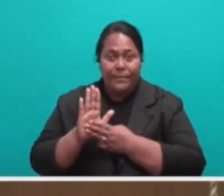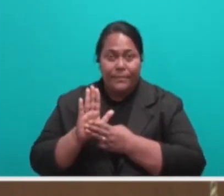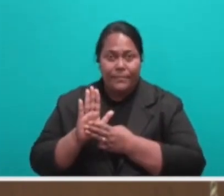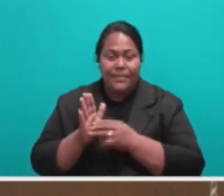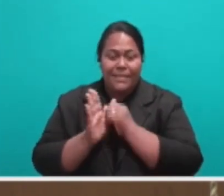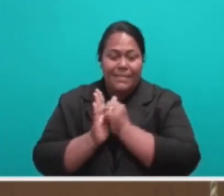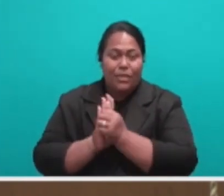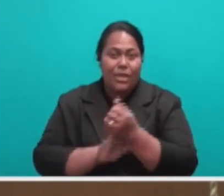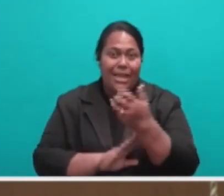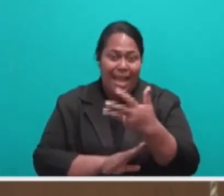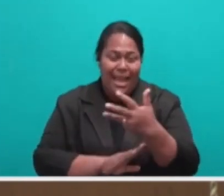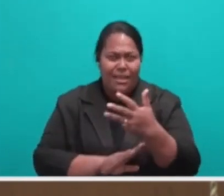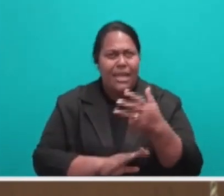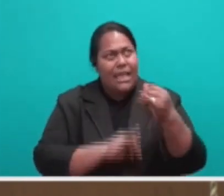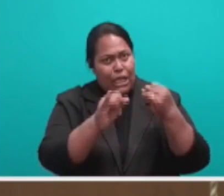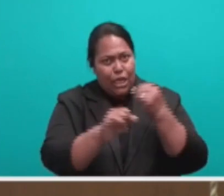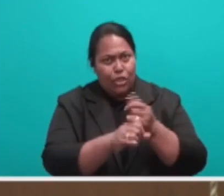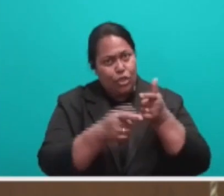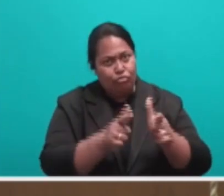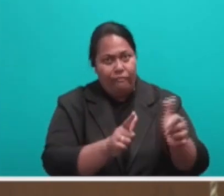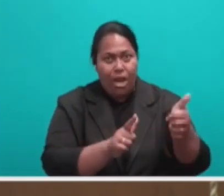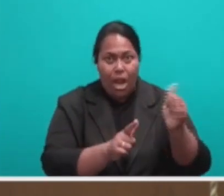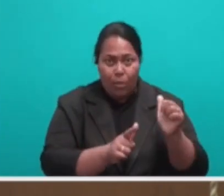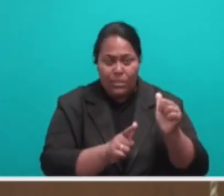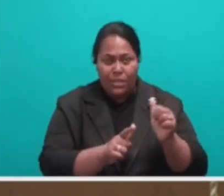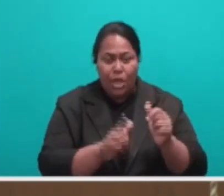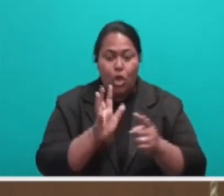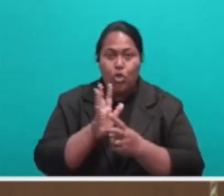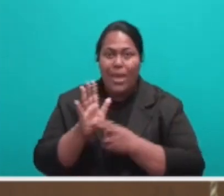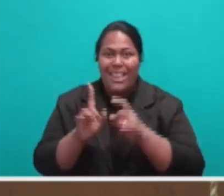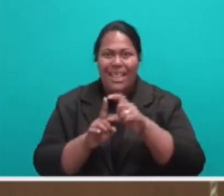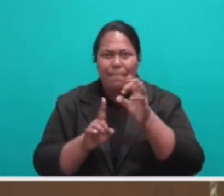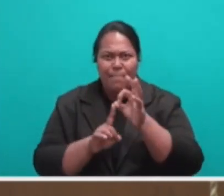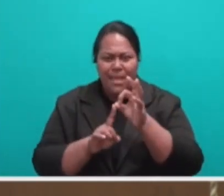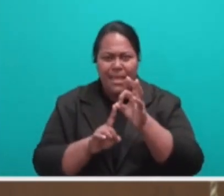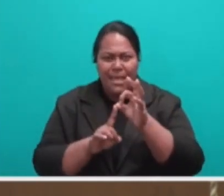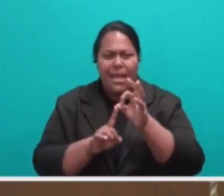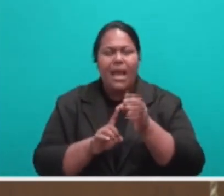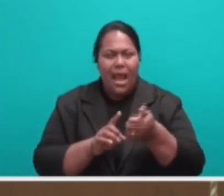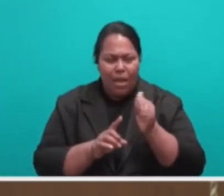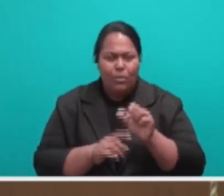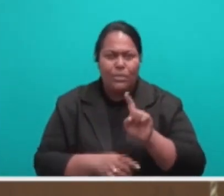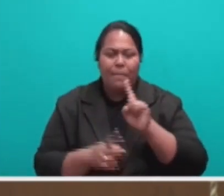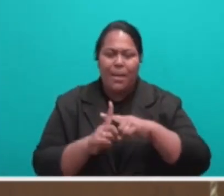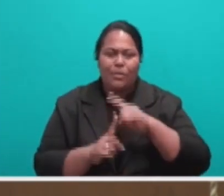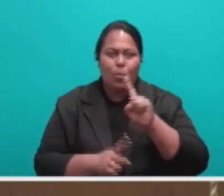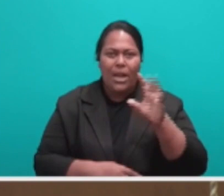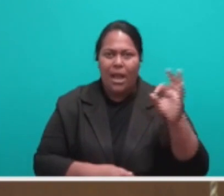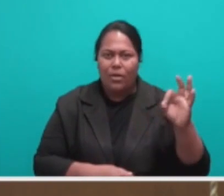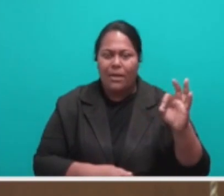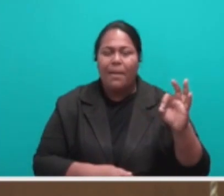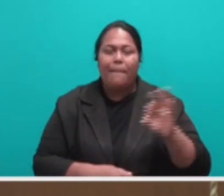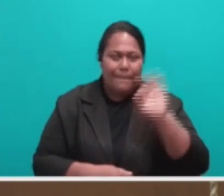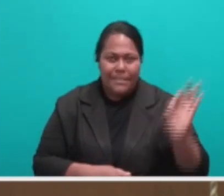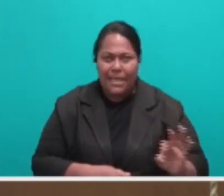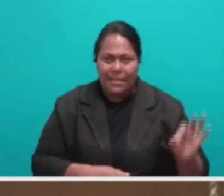Section 9, Overseas Travelling Allowance, UNDP Subsistence Allowance plus 100%.